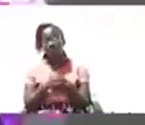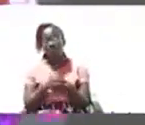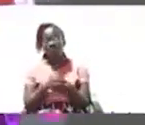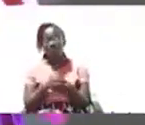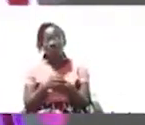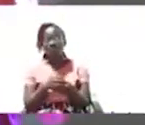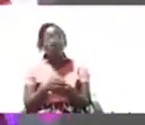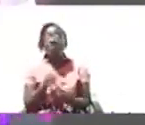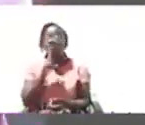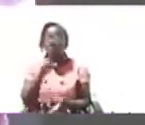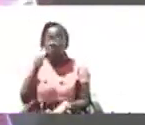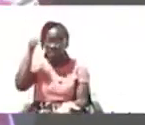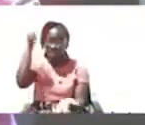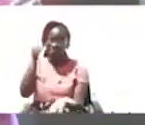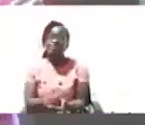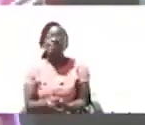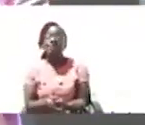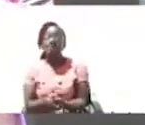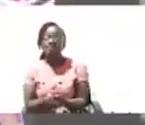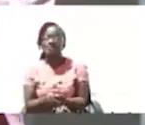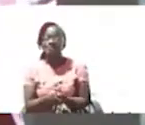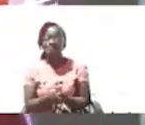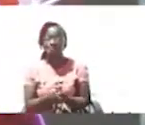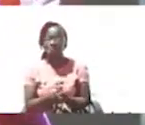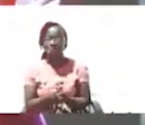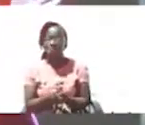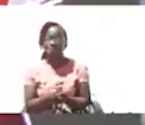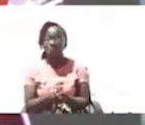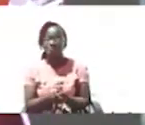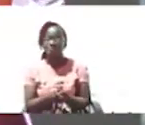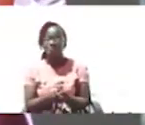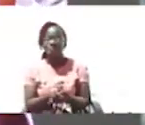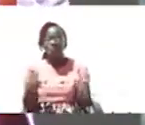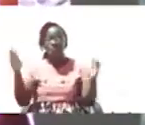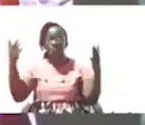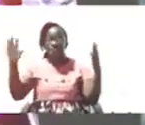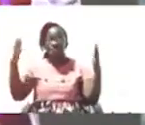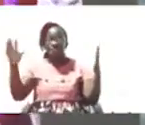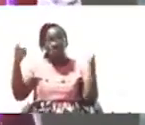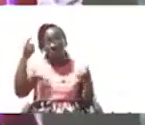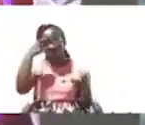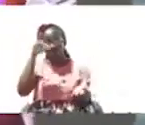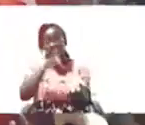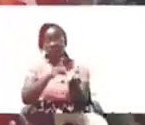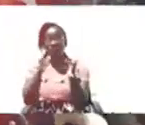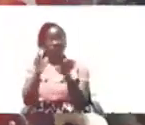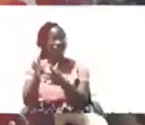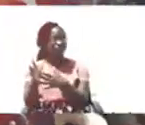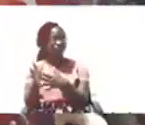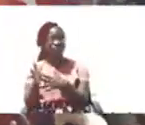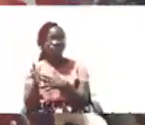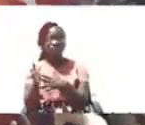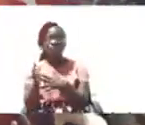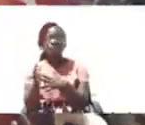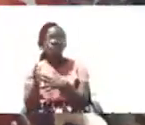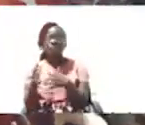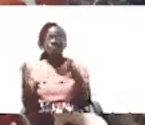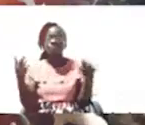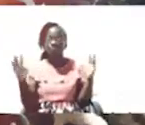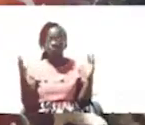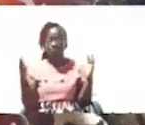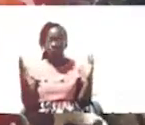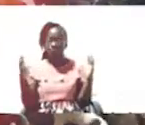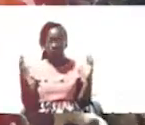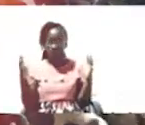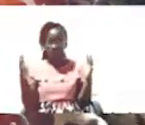Oh, come. Say a big amen. Put your hands together for the gentleman. He's come